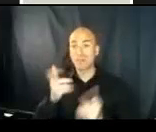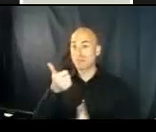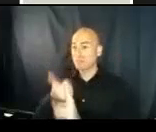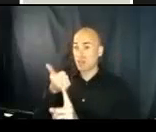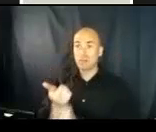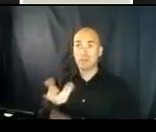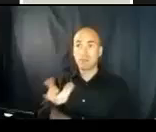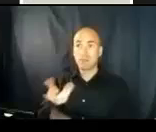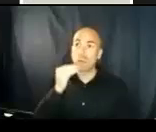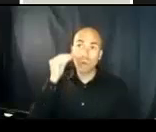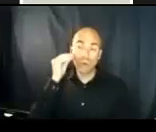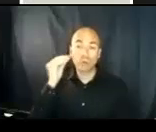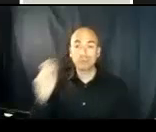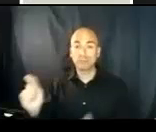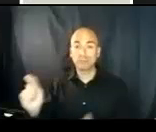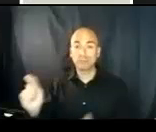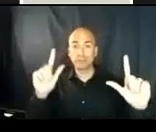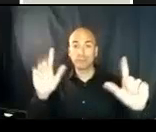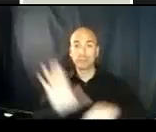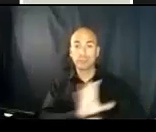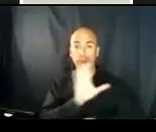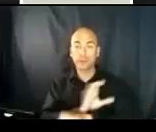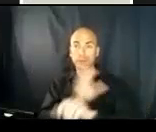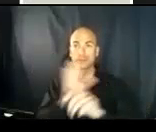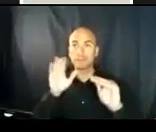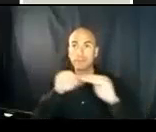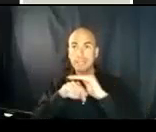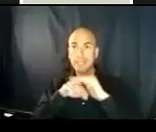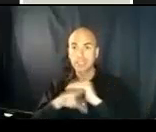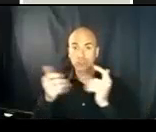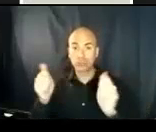accessing these at home. So if you think about it,